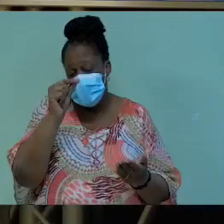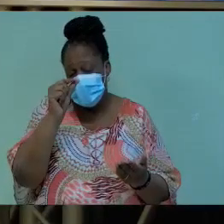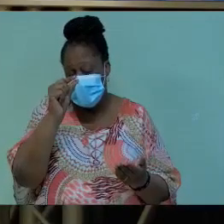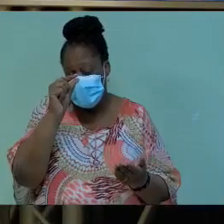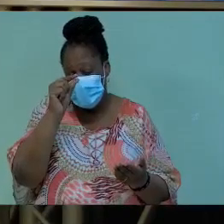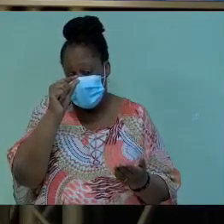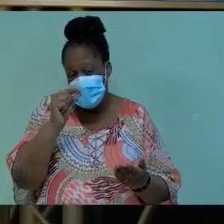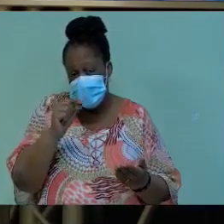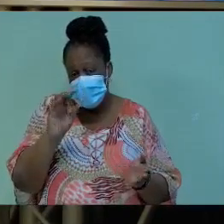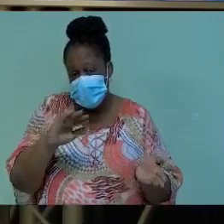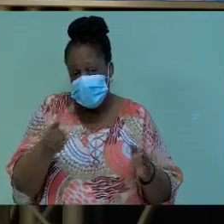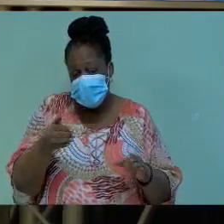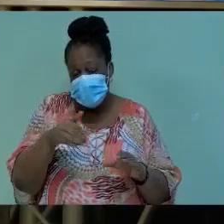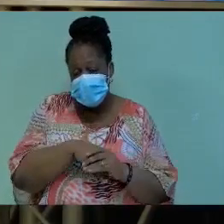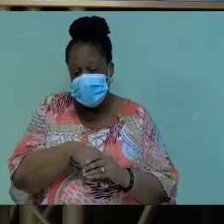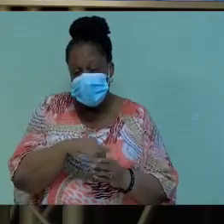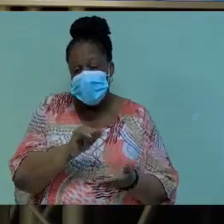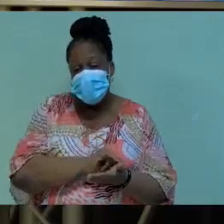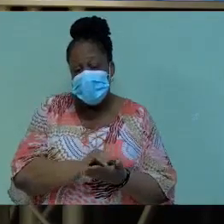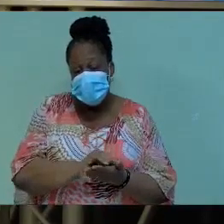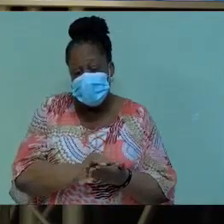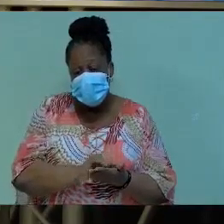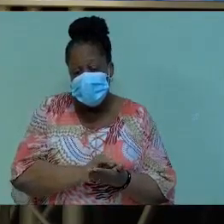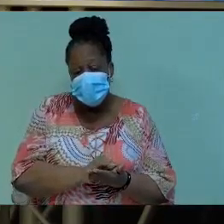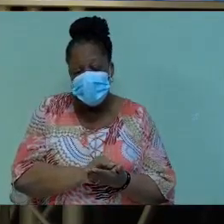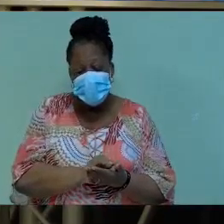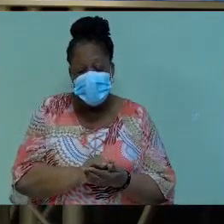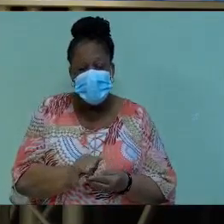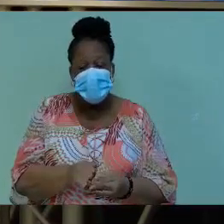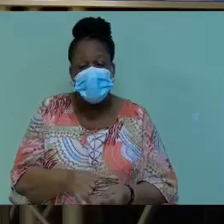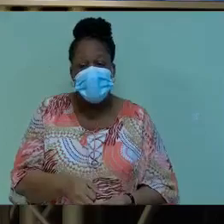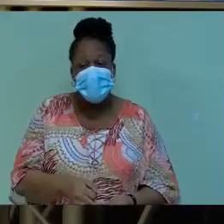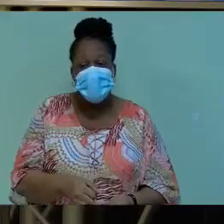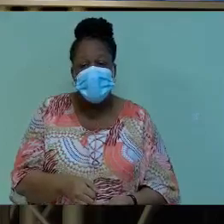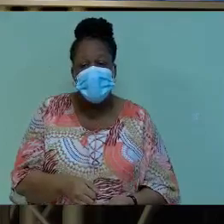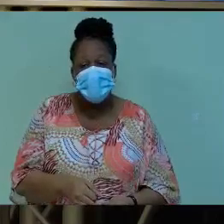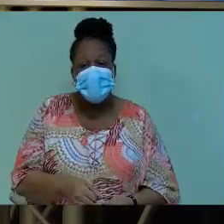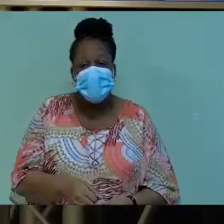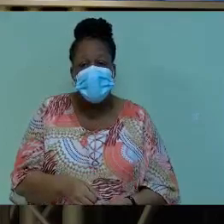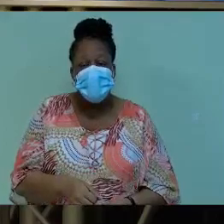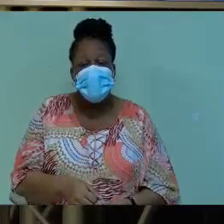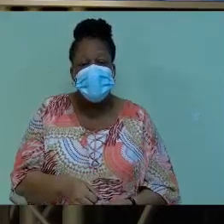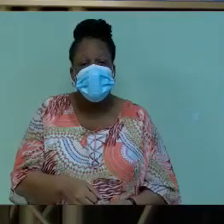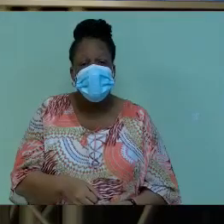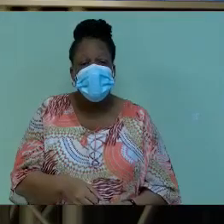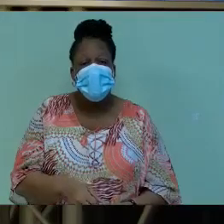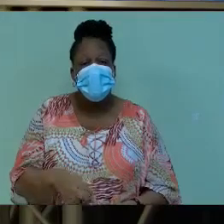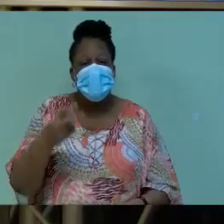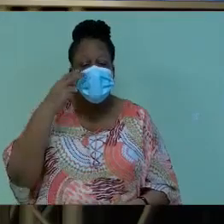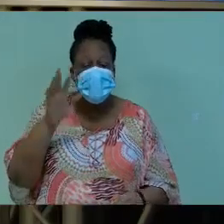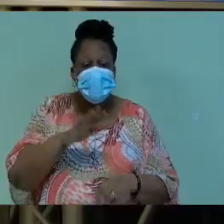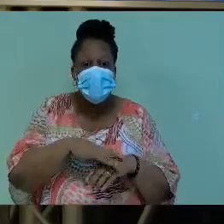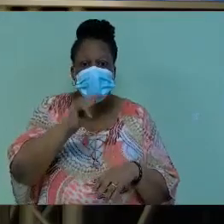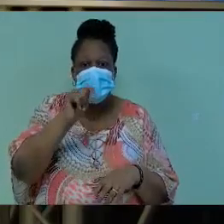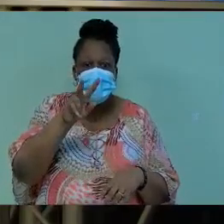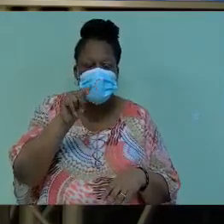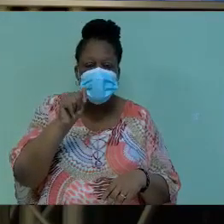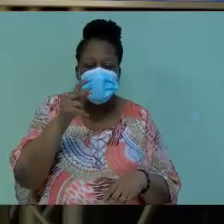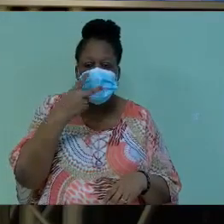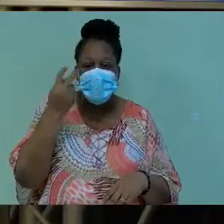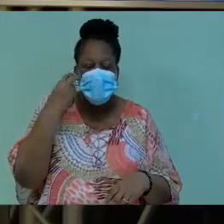disease, and the mortality associated with it is also pretty low. And a lot of persons recover, or some of them are just treated